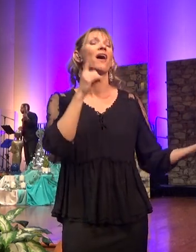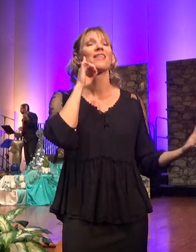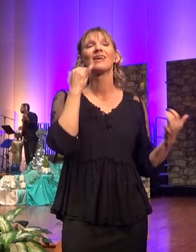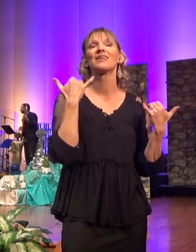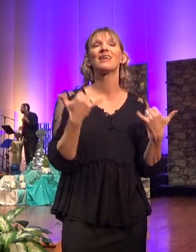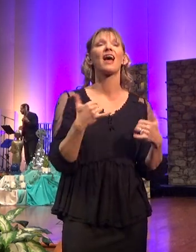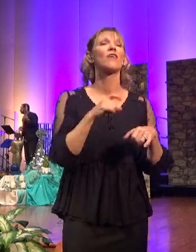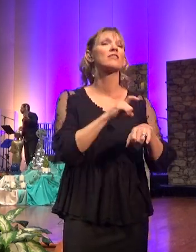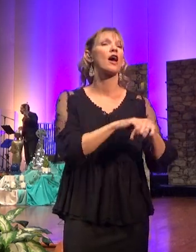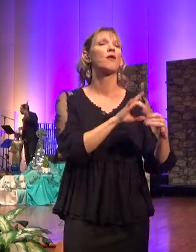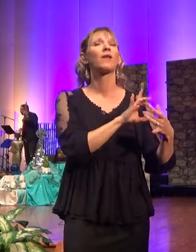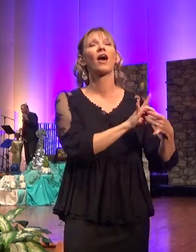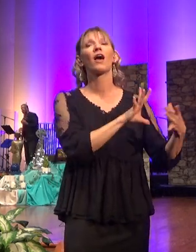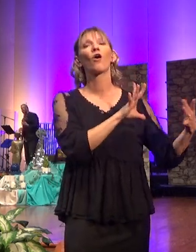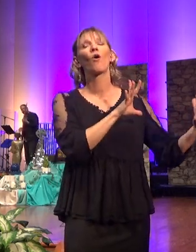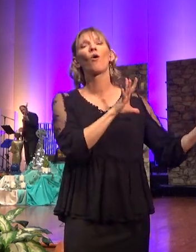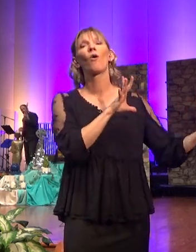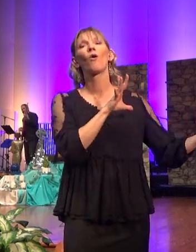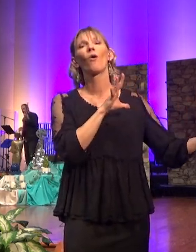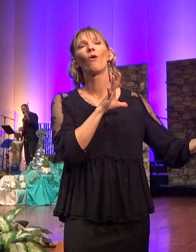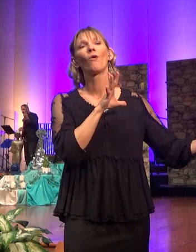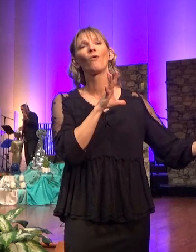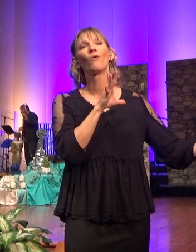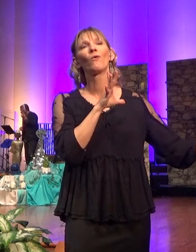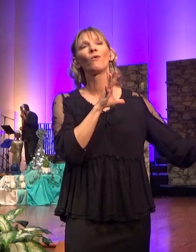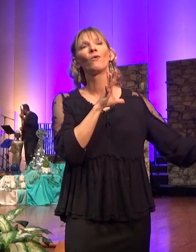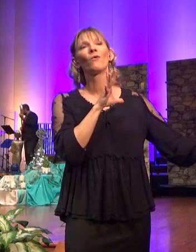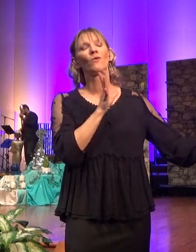think it's time for the letting go.